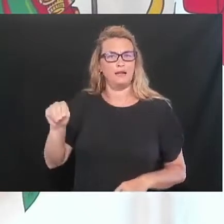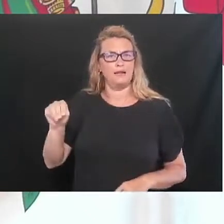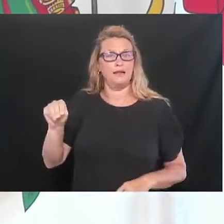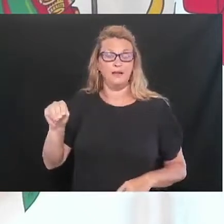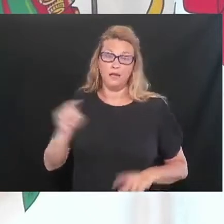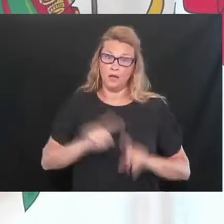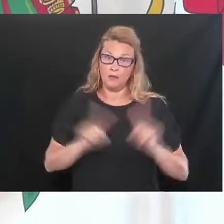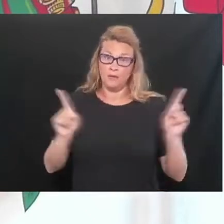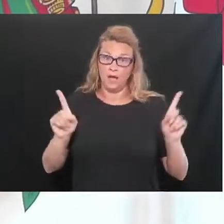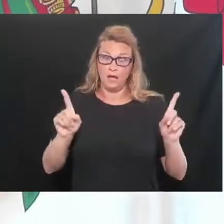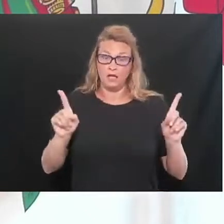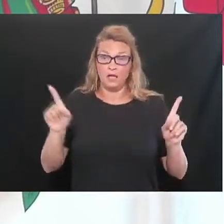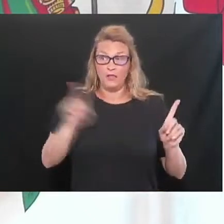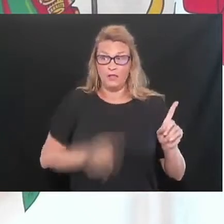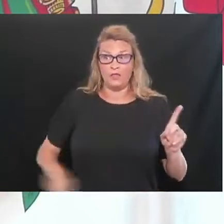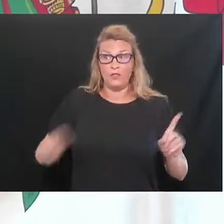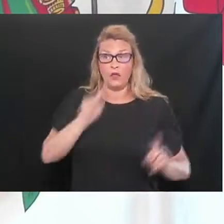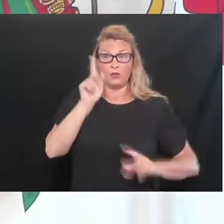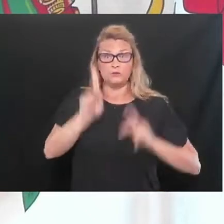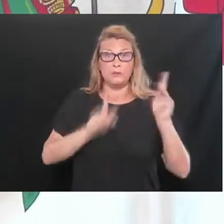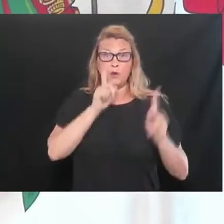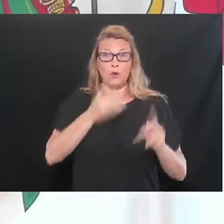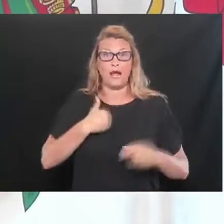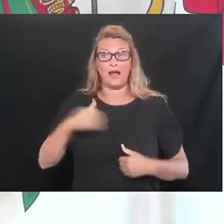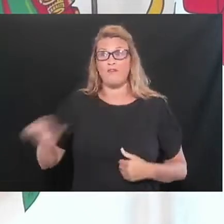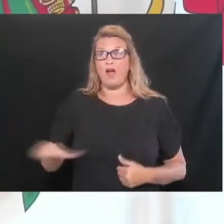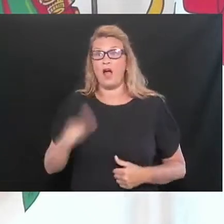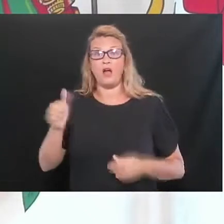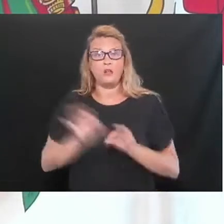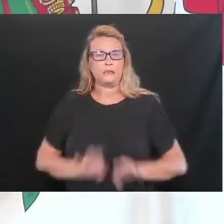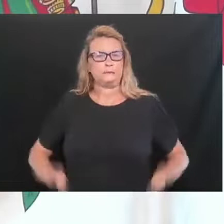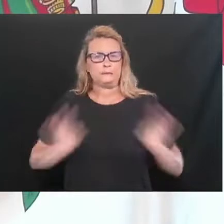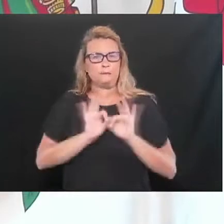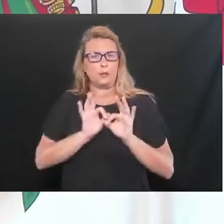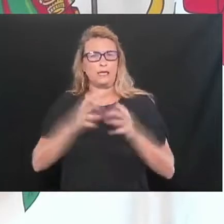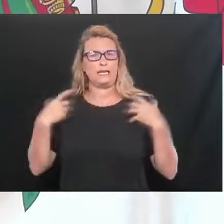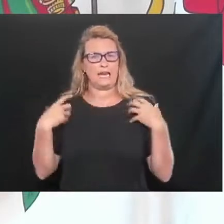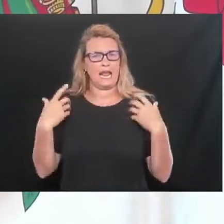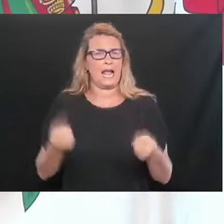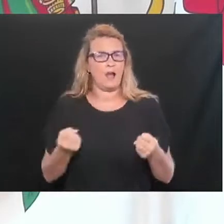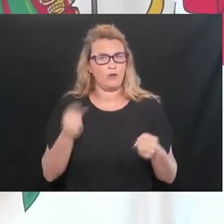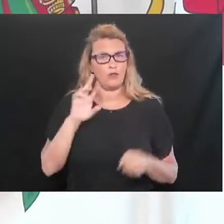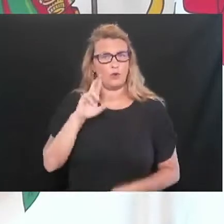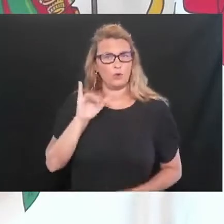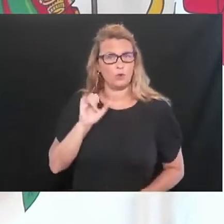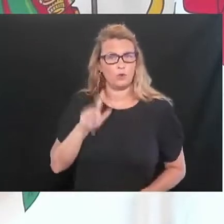Absolutely, those that are compromised, and as we've said over and over, they should go